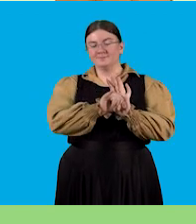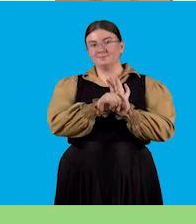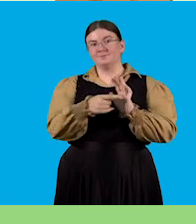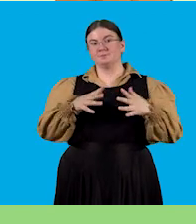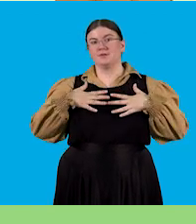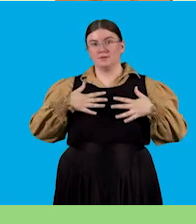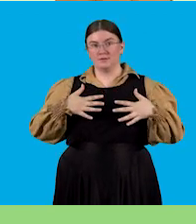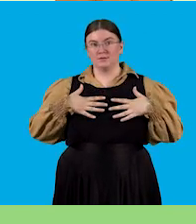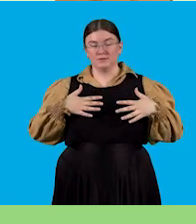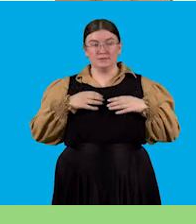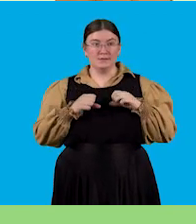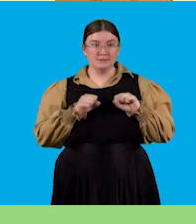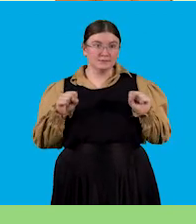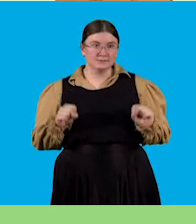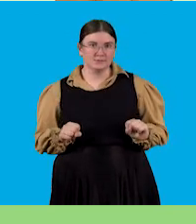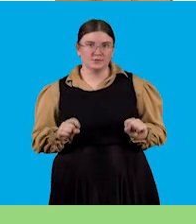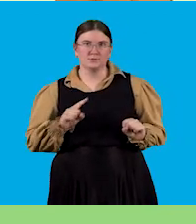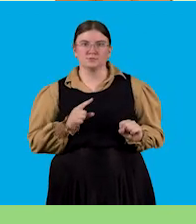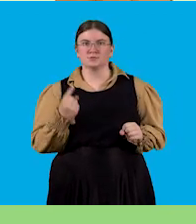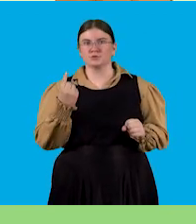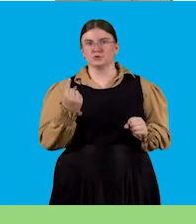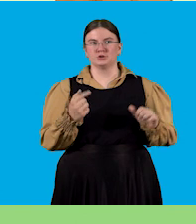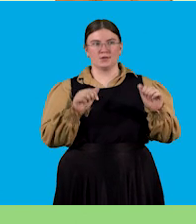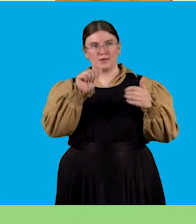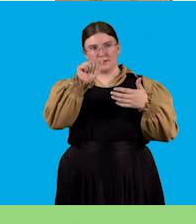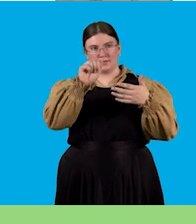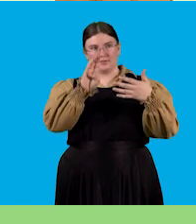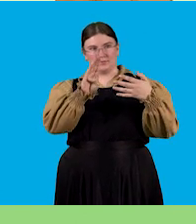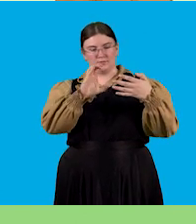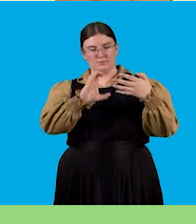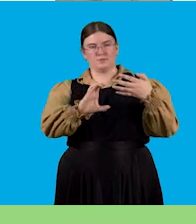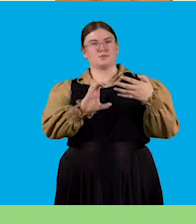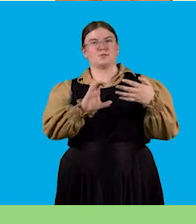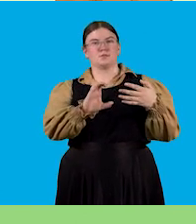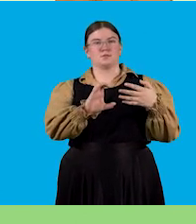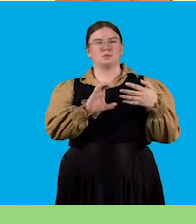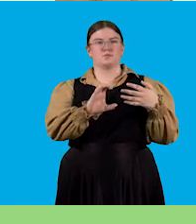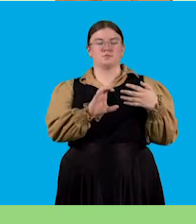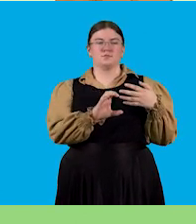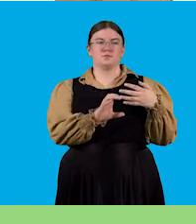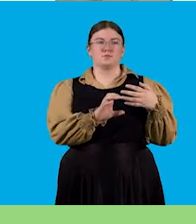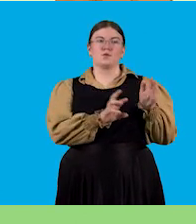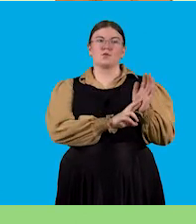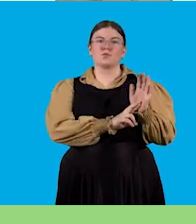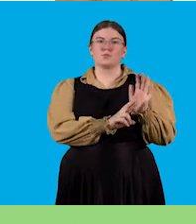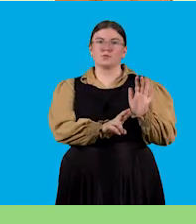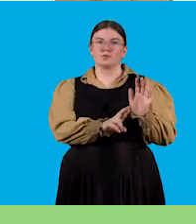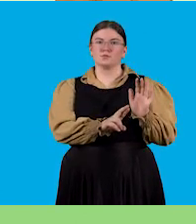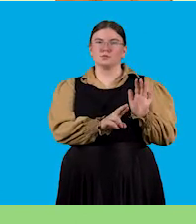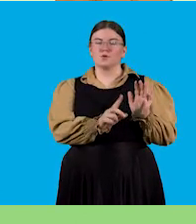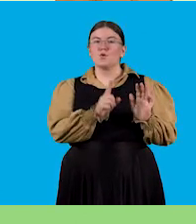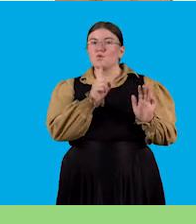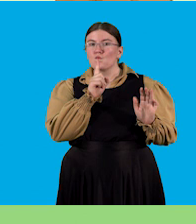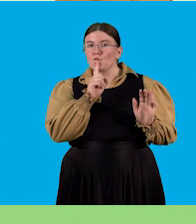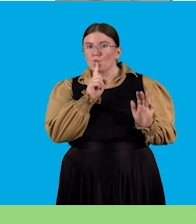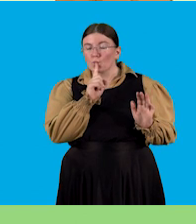system, that is represented by each of the following parts. A, we see, is represented by a